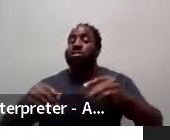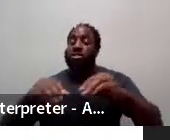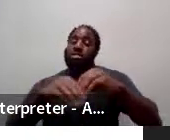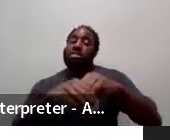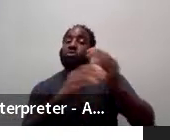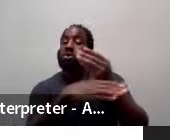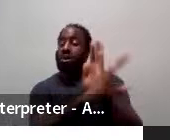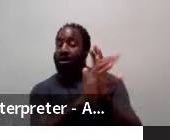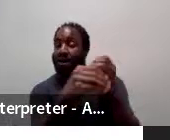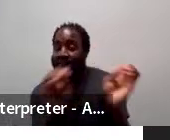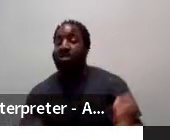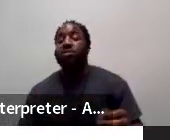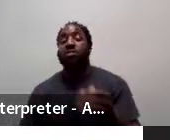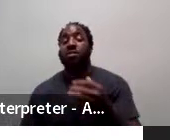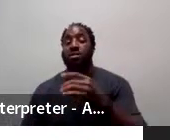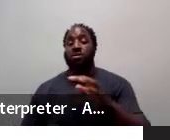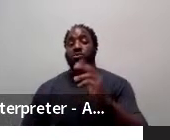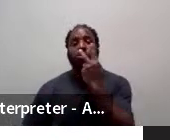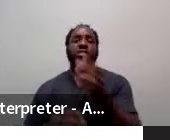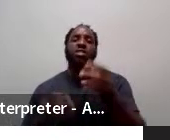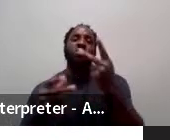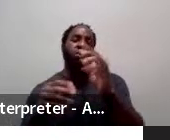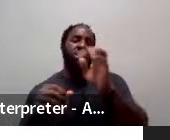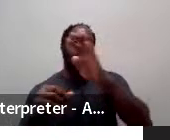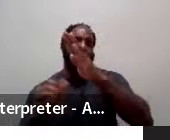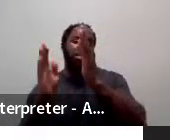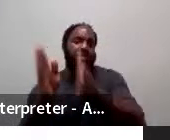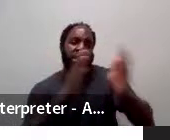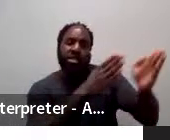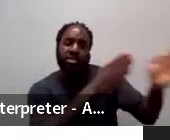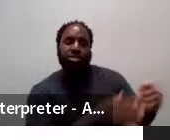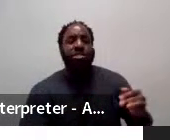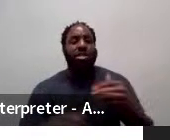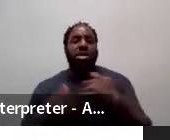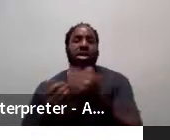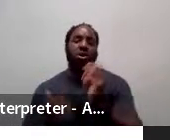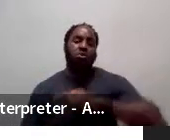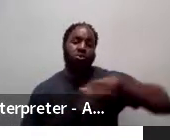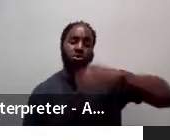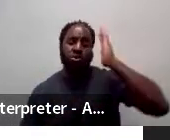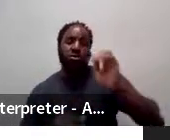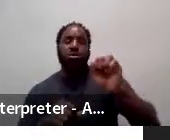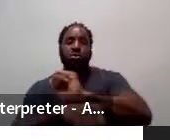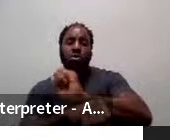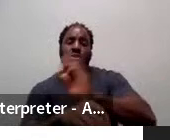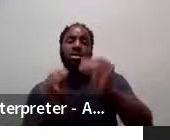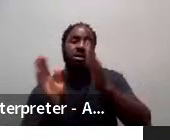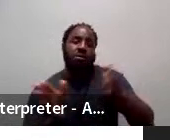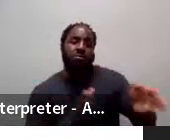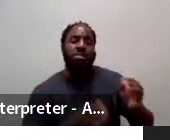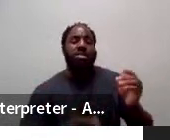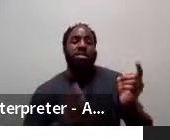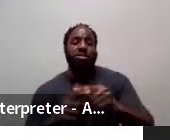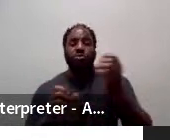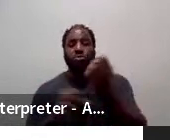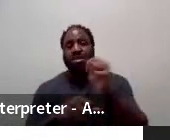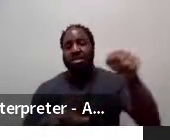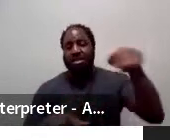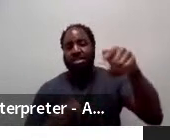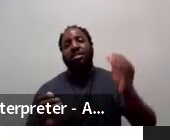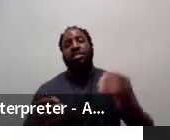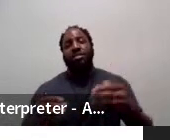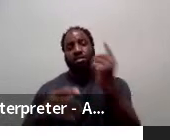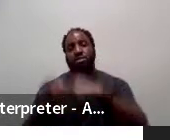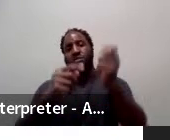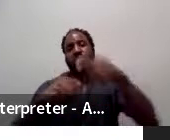to see in 3 sections how it is we are going to work and planning on working and bringing this to life. First, we'll talk about